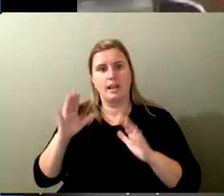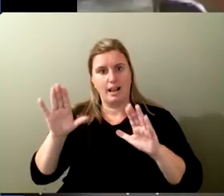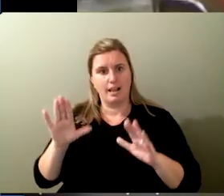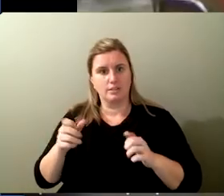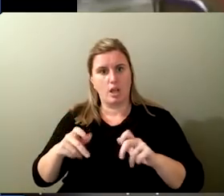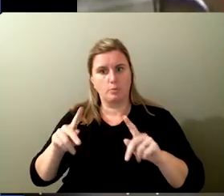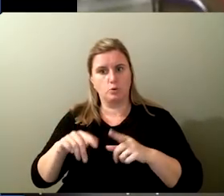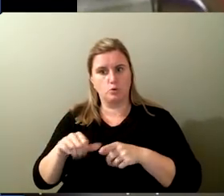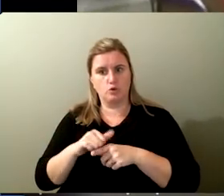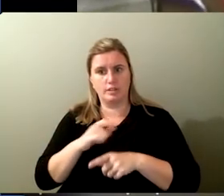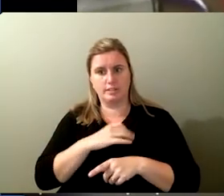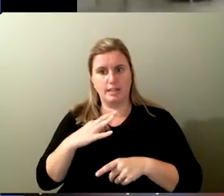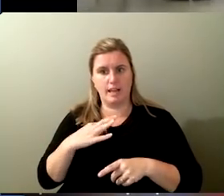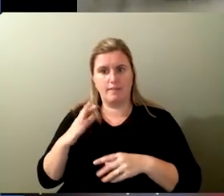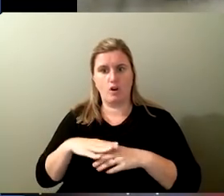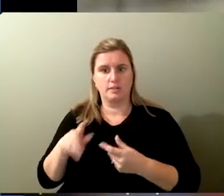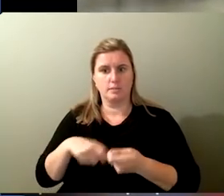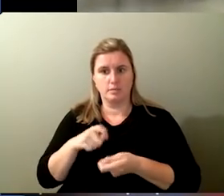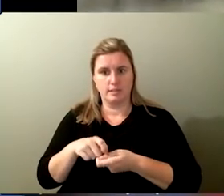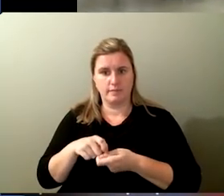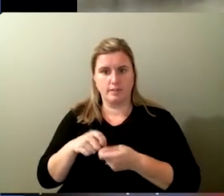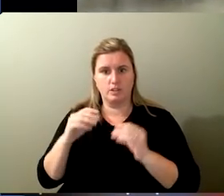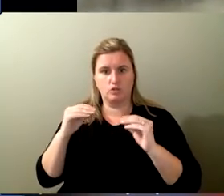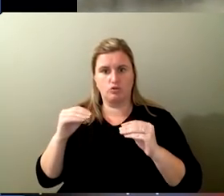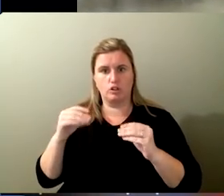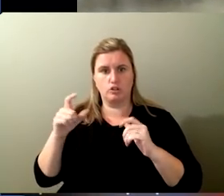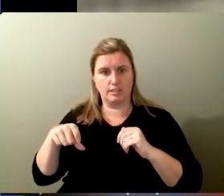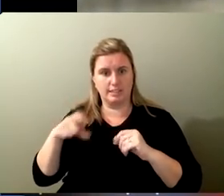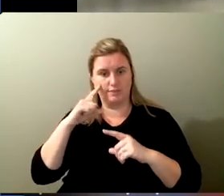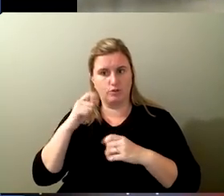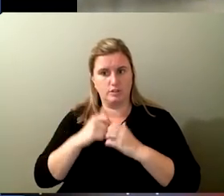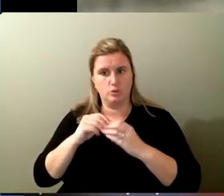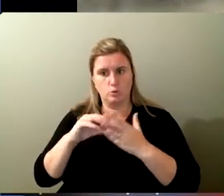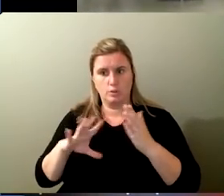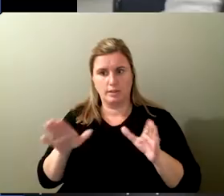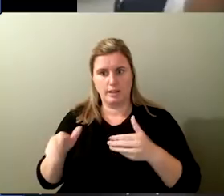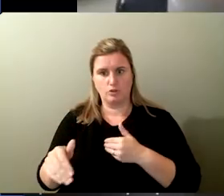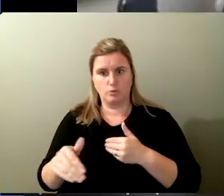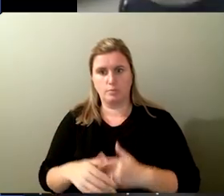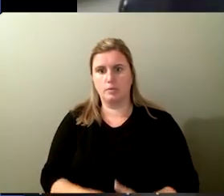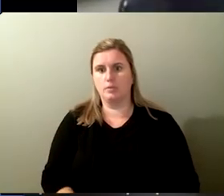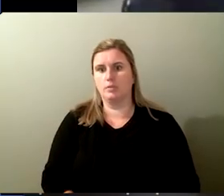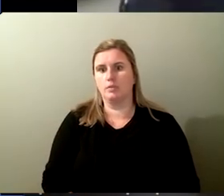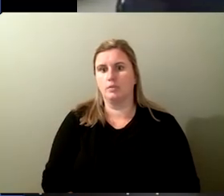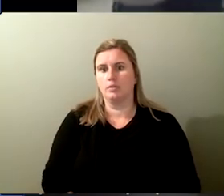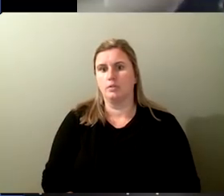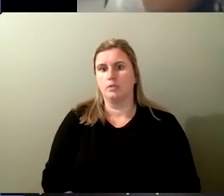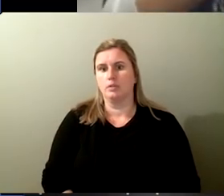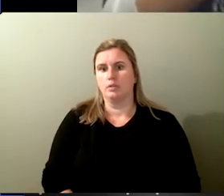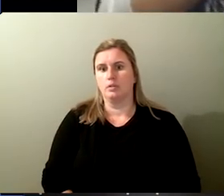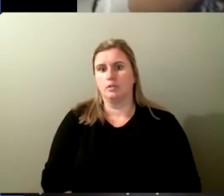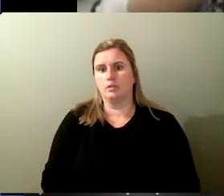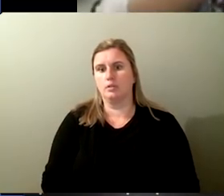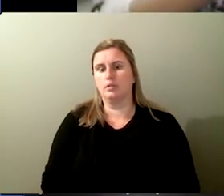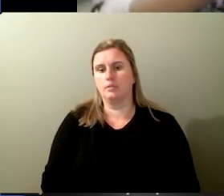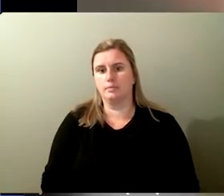train staff on specific instructional needs for the students in the classroom. When I showed him the time for tea, he said, sit. There